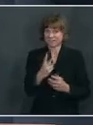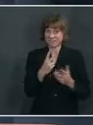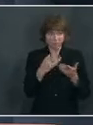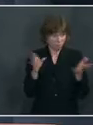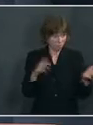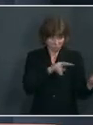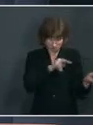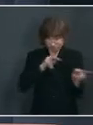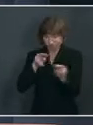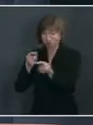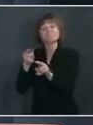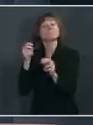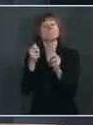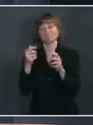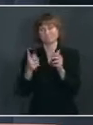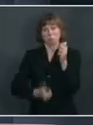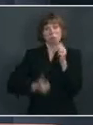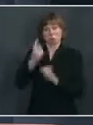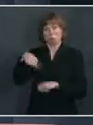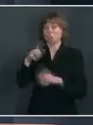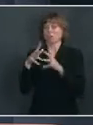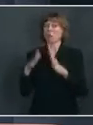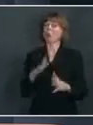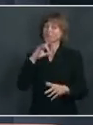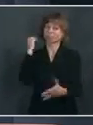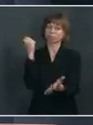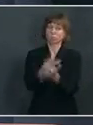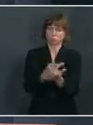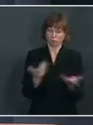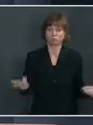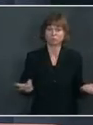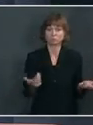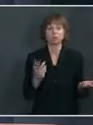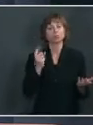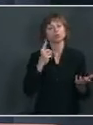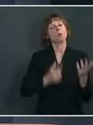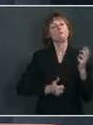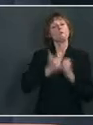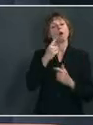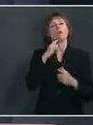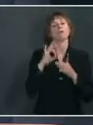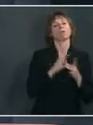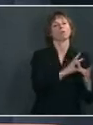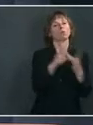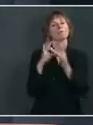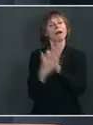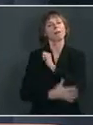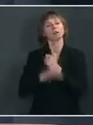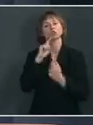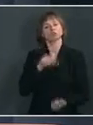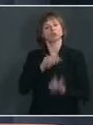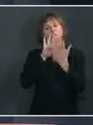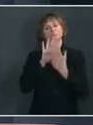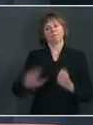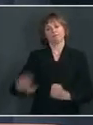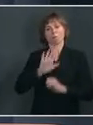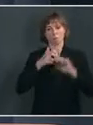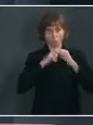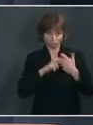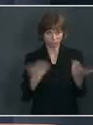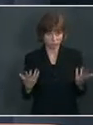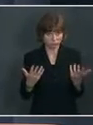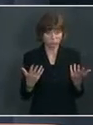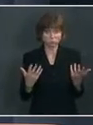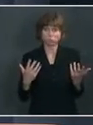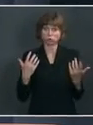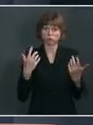So I would say first that part of unifying the country is addressing the problems that the American people are facing and working